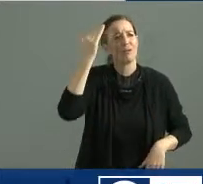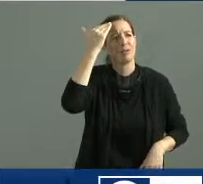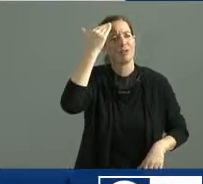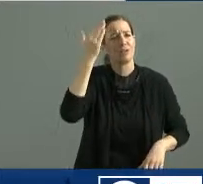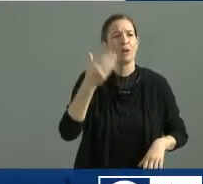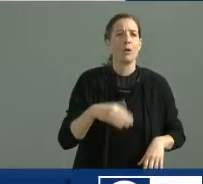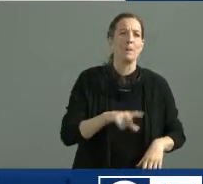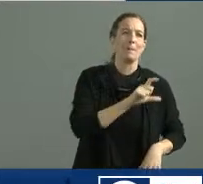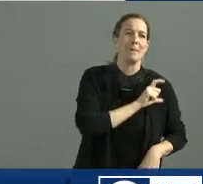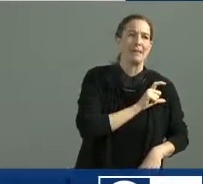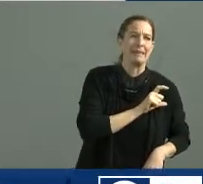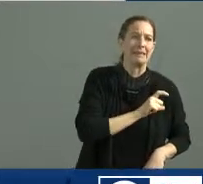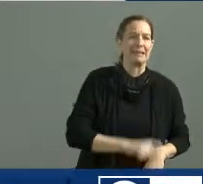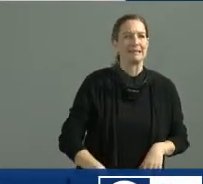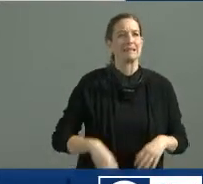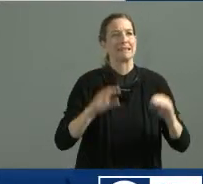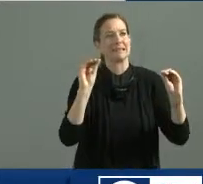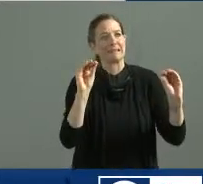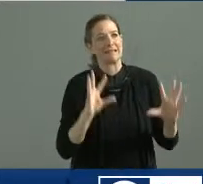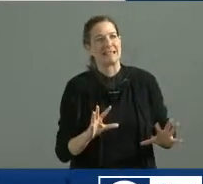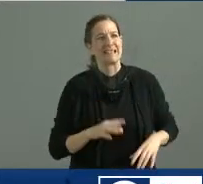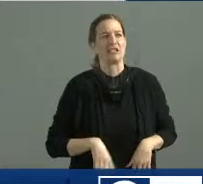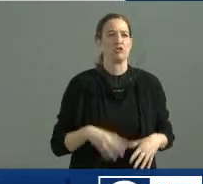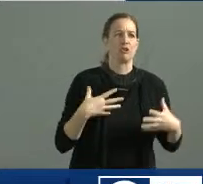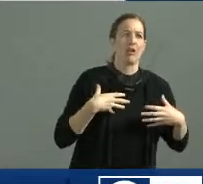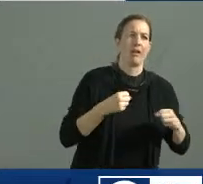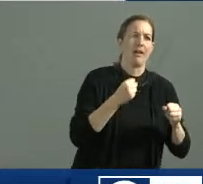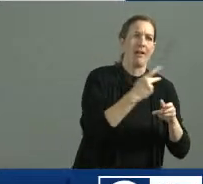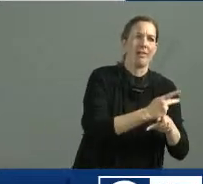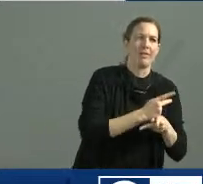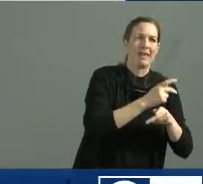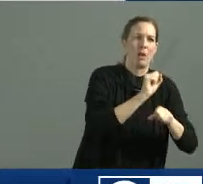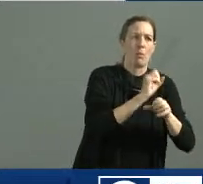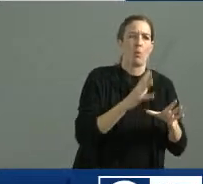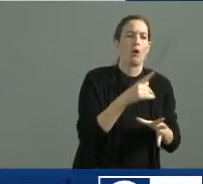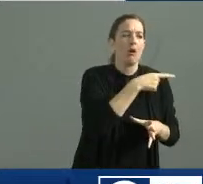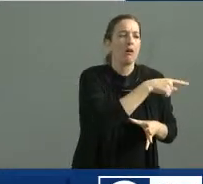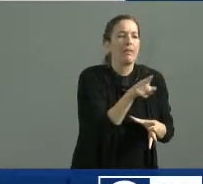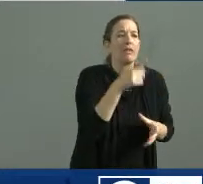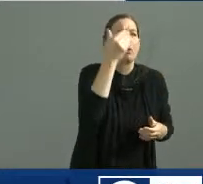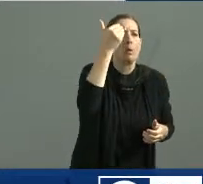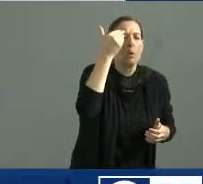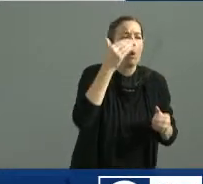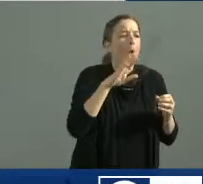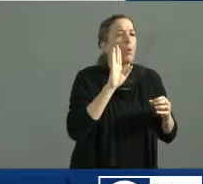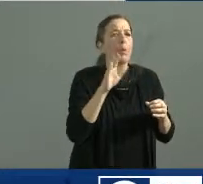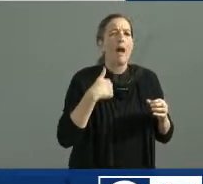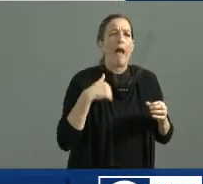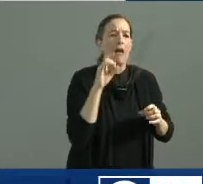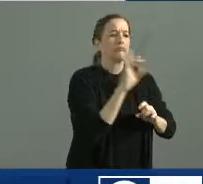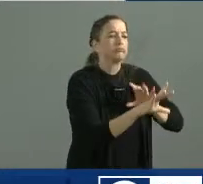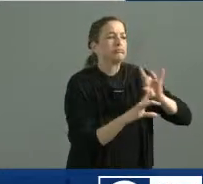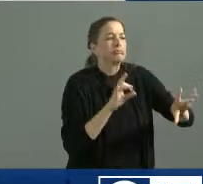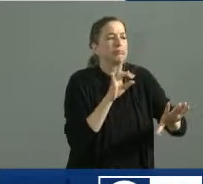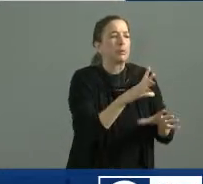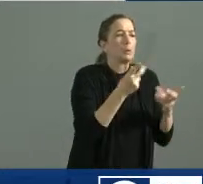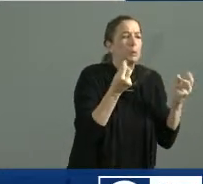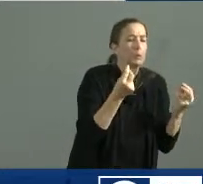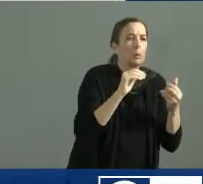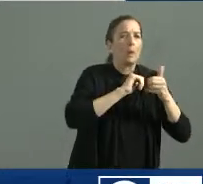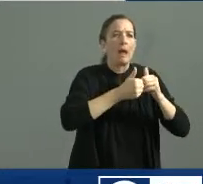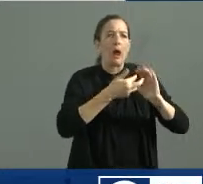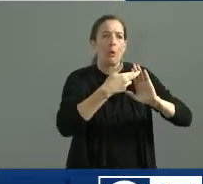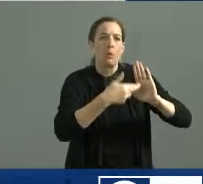healthcare community are going to have a little bit more guidance on when to register, how to register, because they're going to have people there with their HR